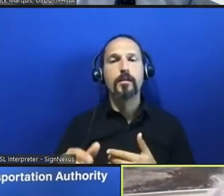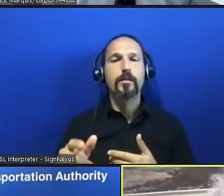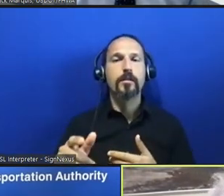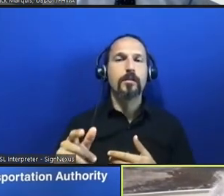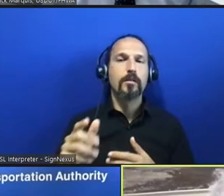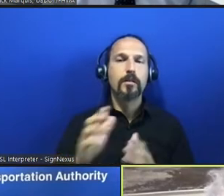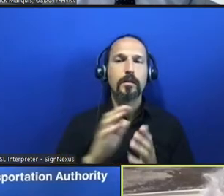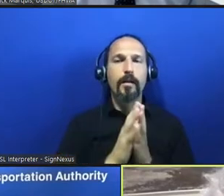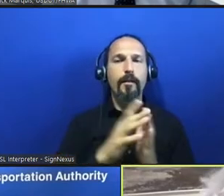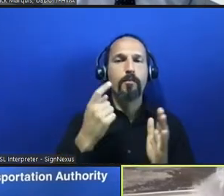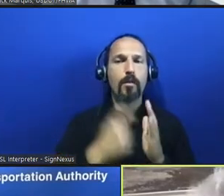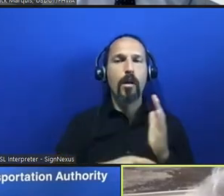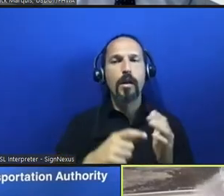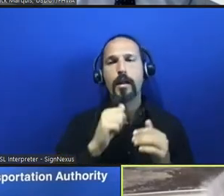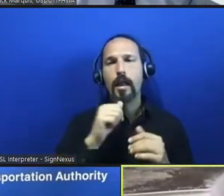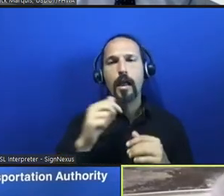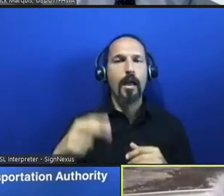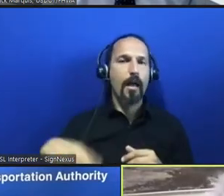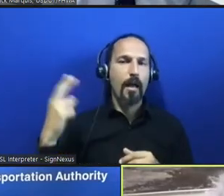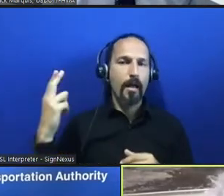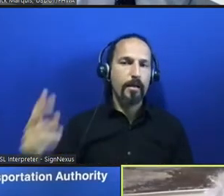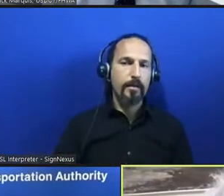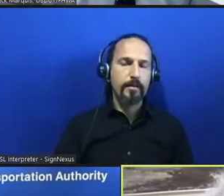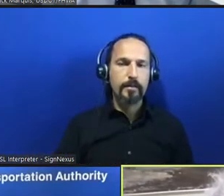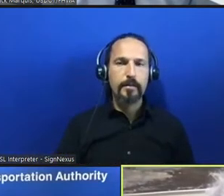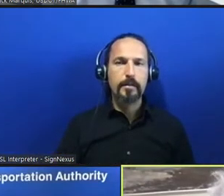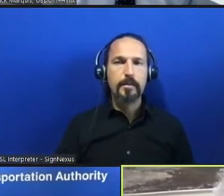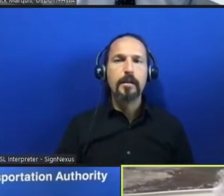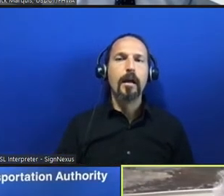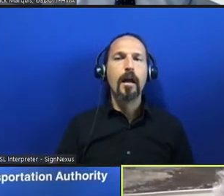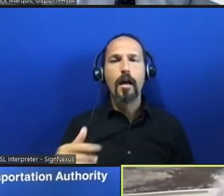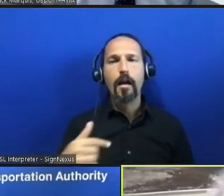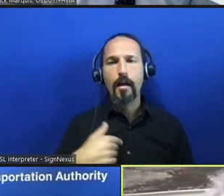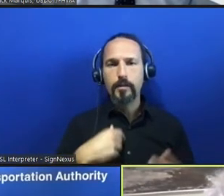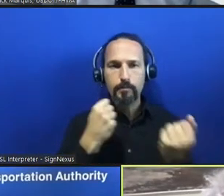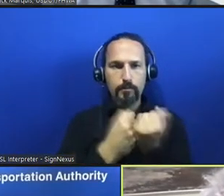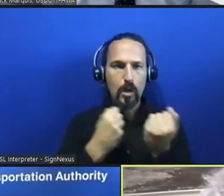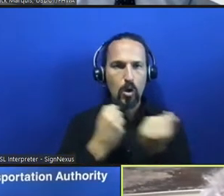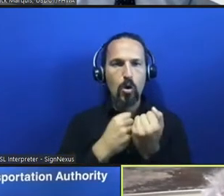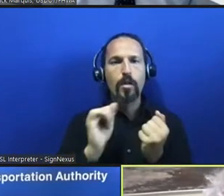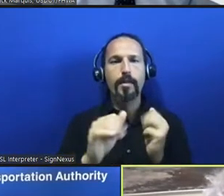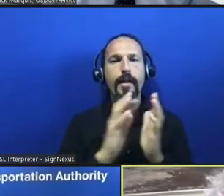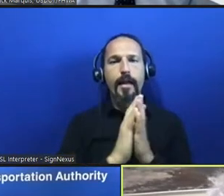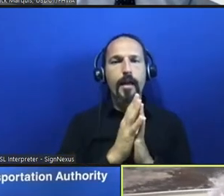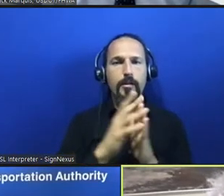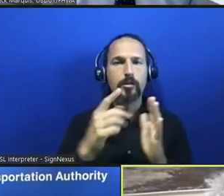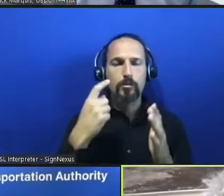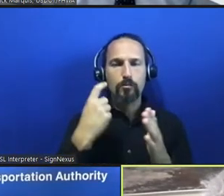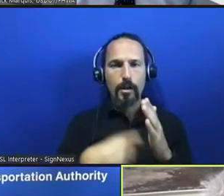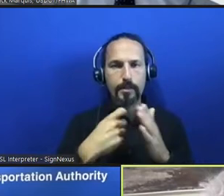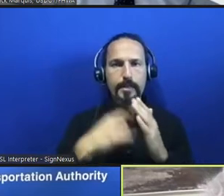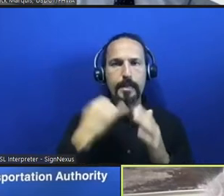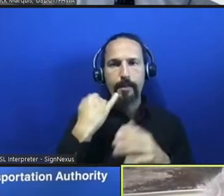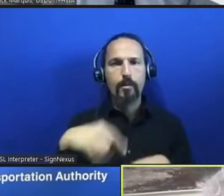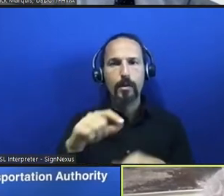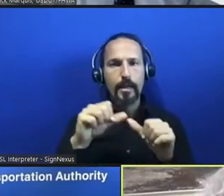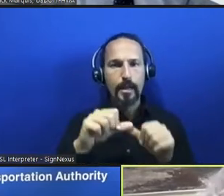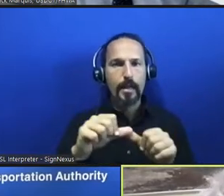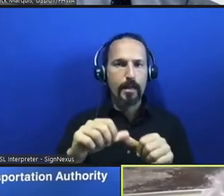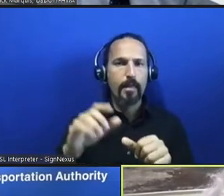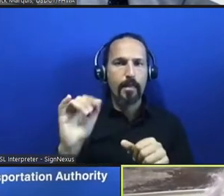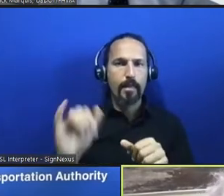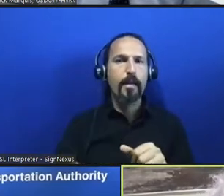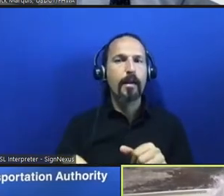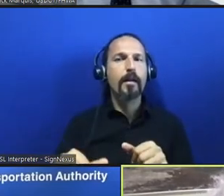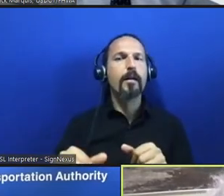tolls wouldn't have to be so high perhaps once again I'm in favor of congestion pricing if we maintain the status quo